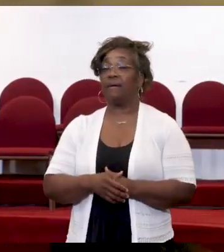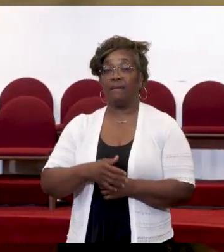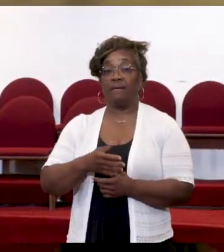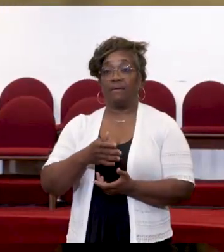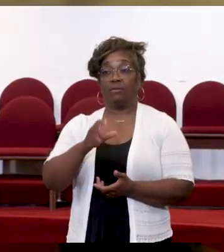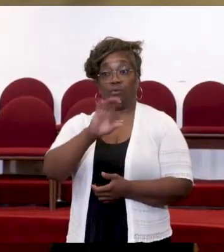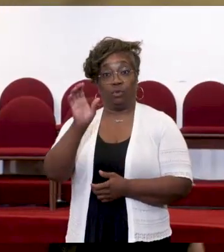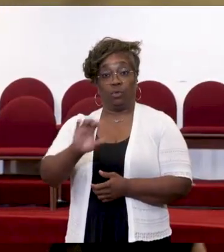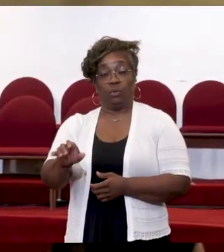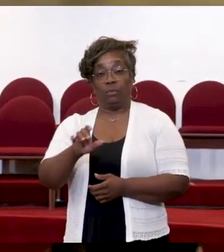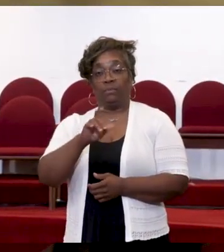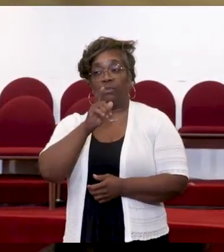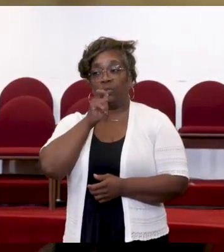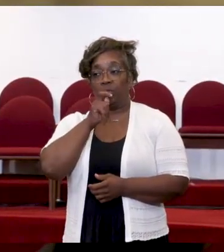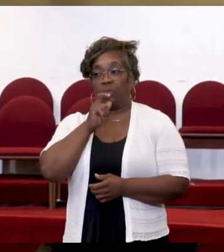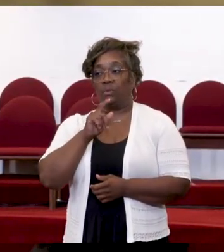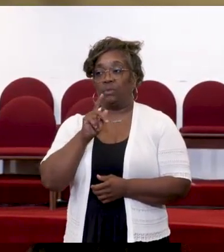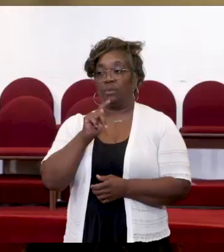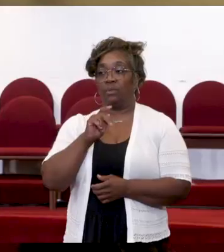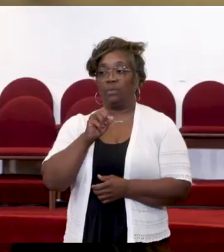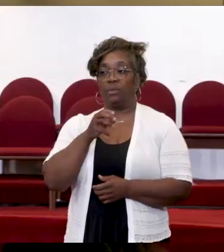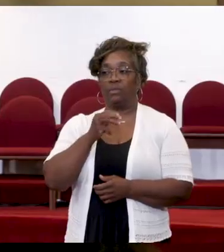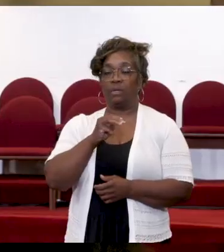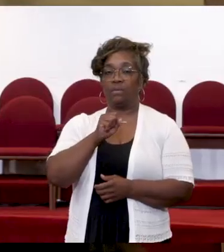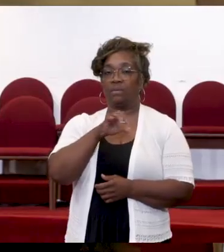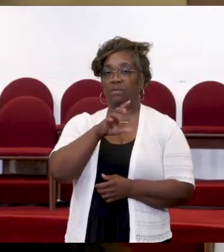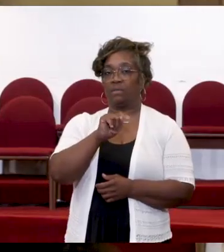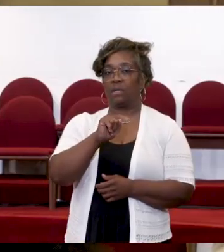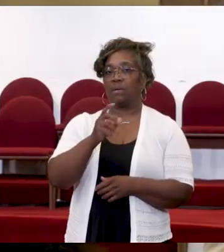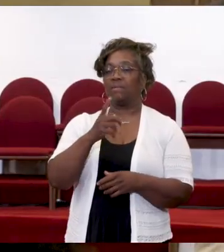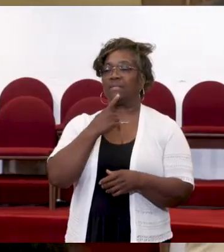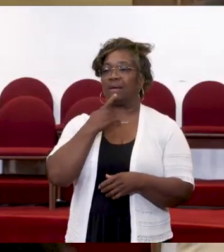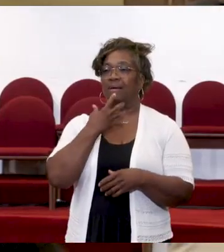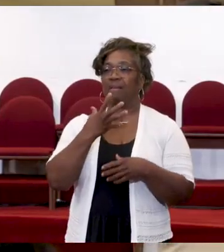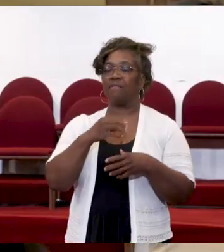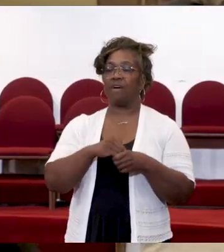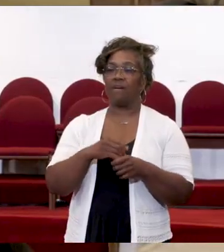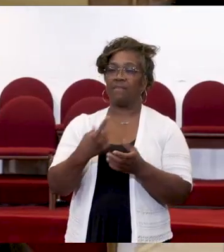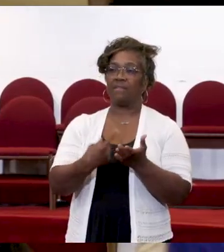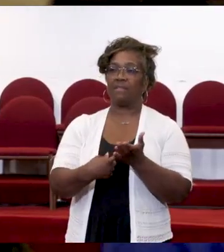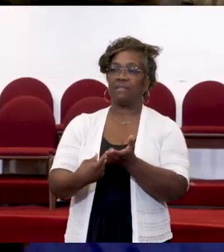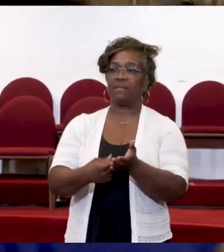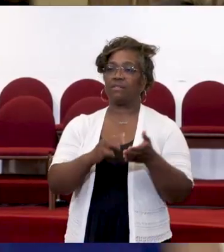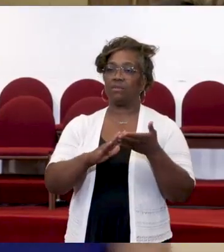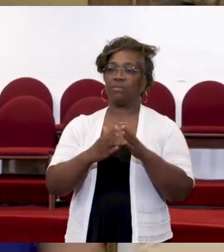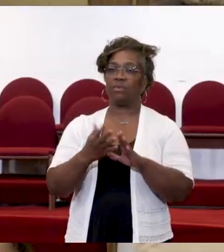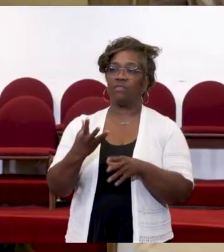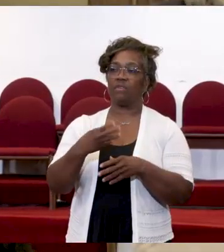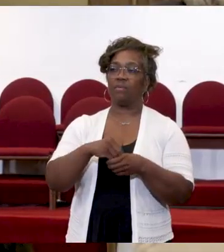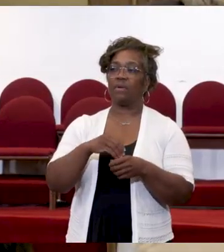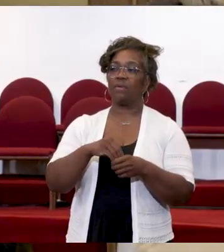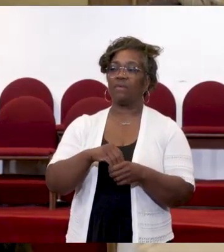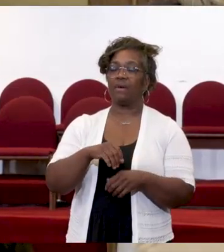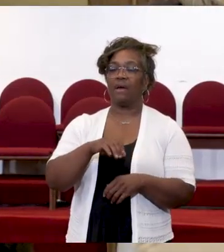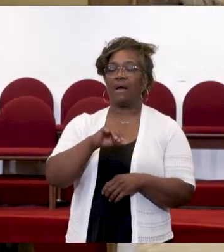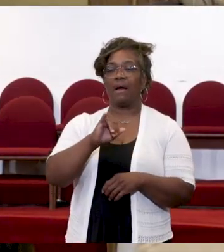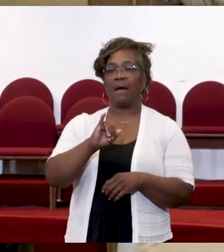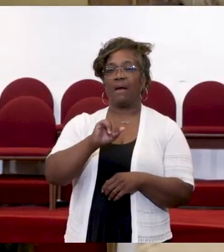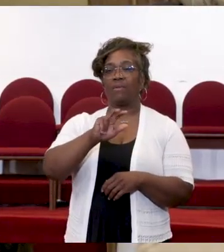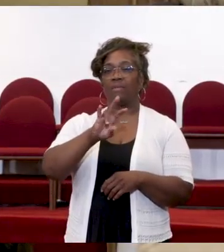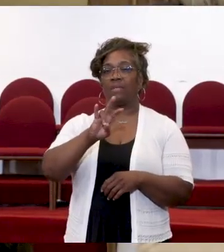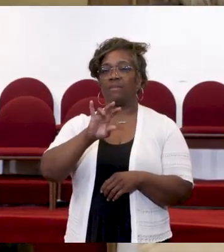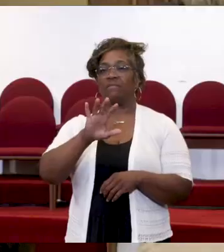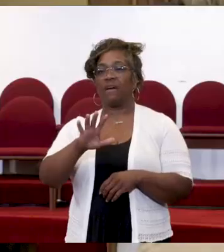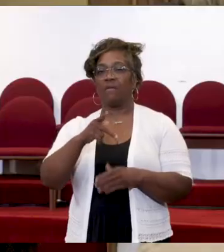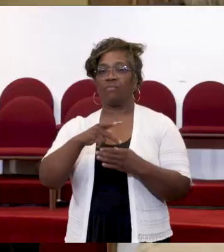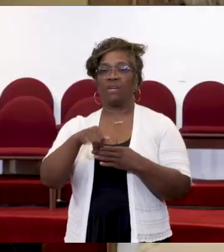All right, Todd Scott has a comment that they've been involved in discussions and community engagement on the I-375 project for 17